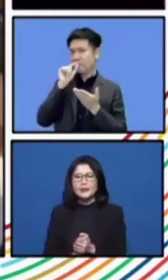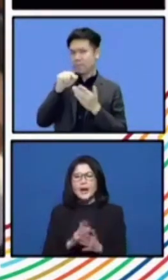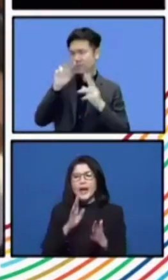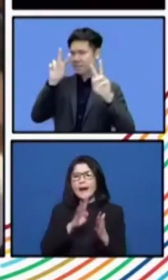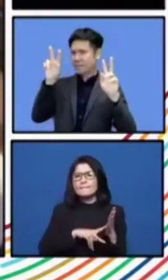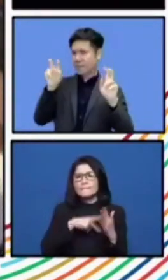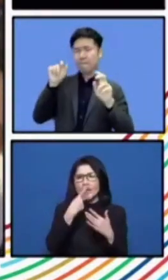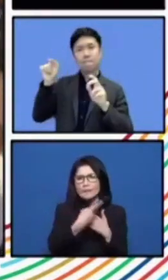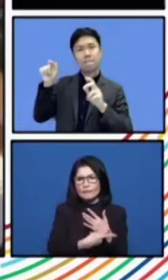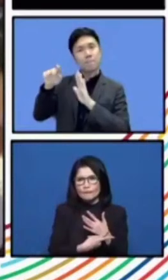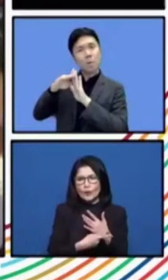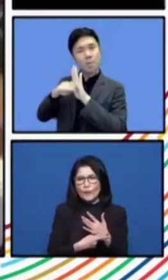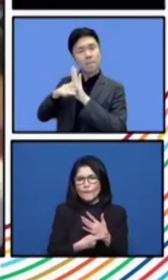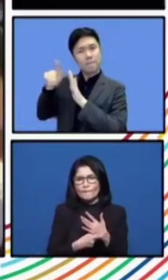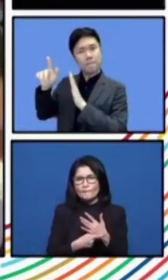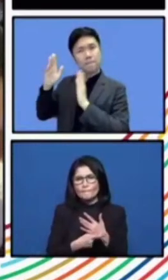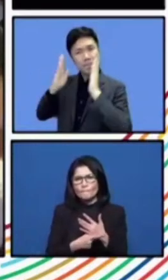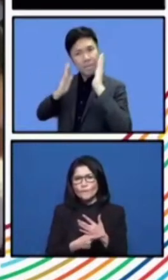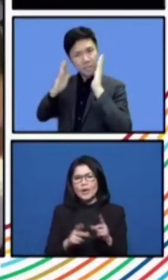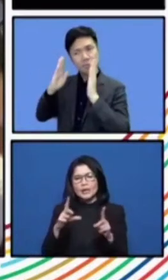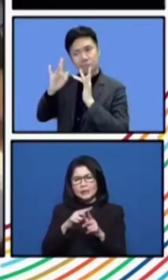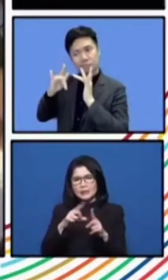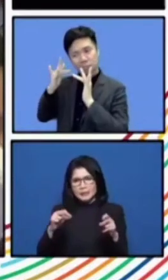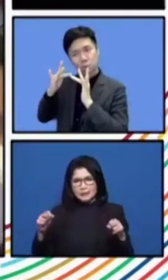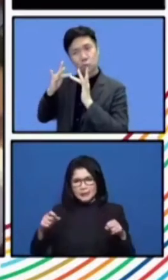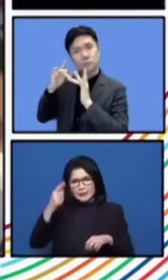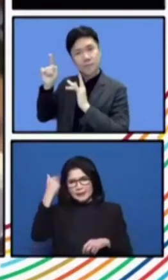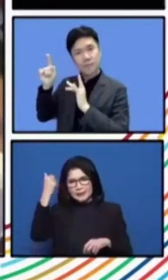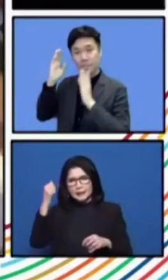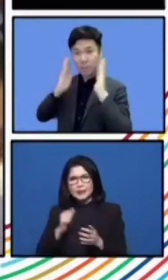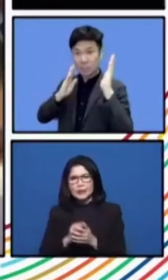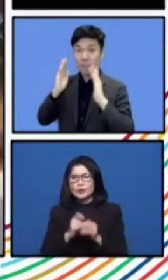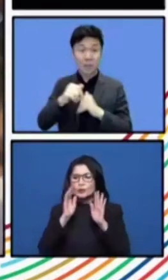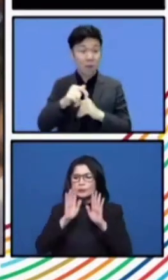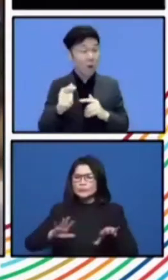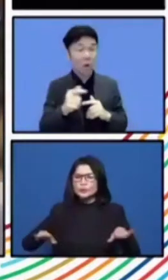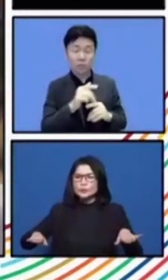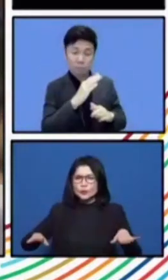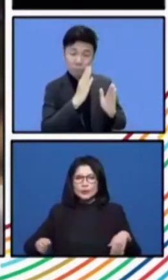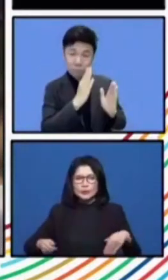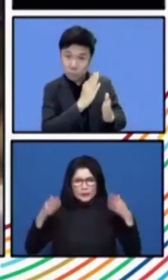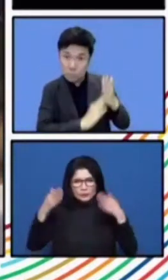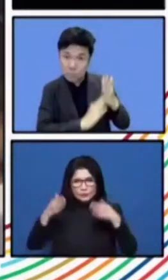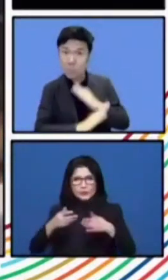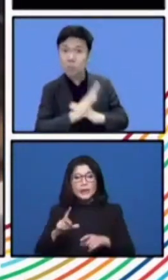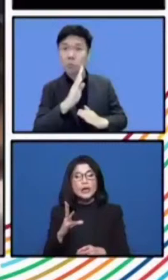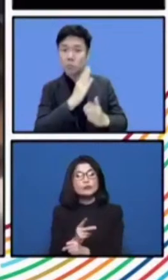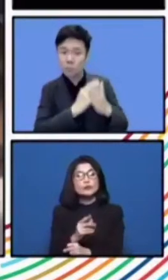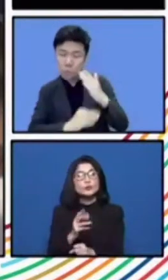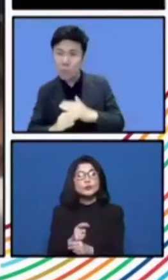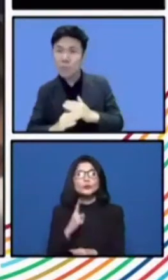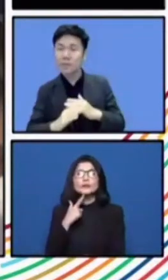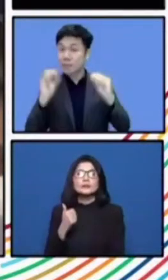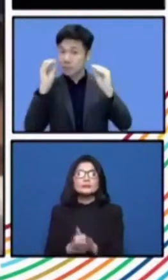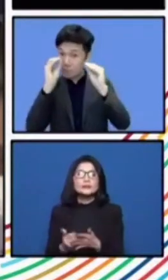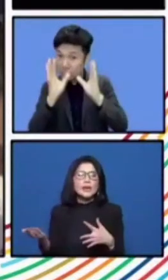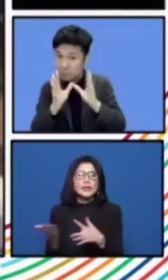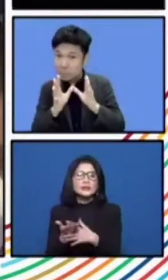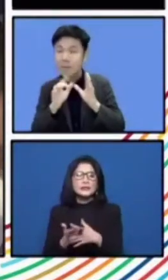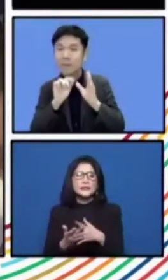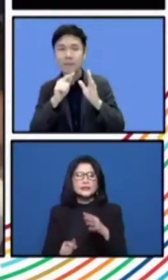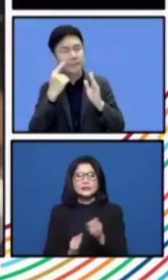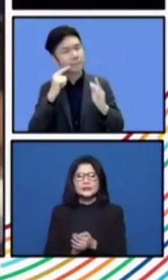established and students with special education links and their teachers can access applications such as Google Classroom